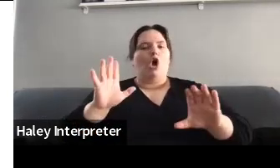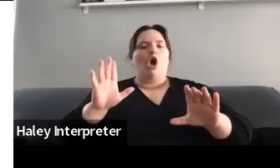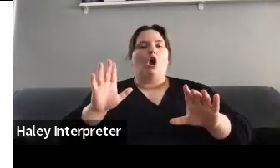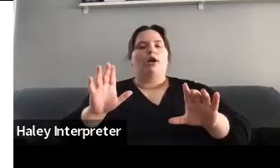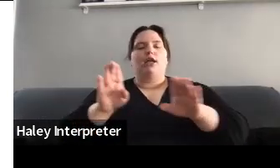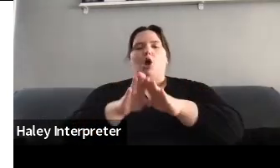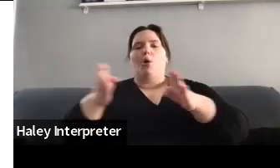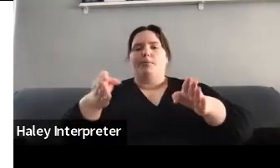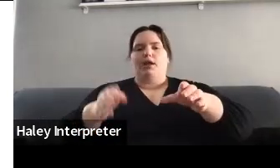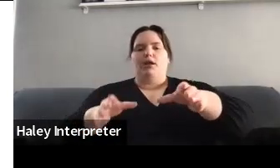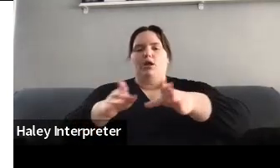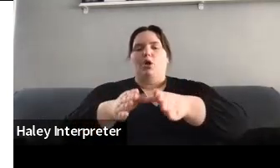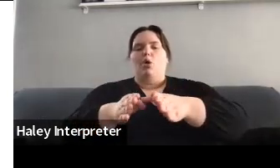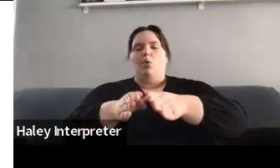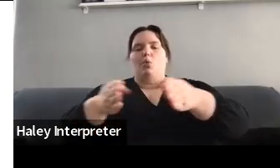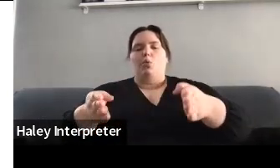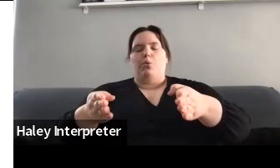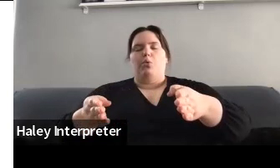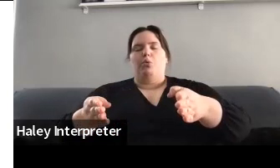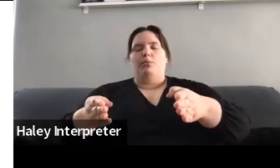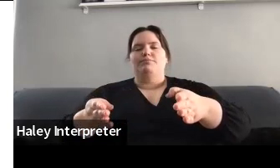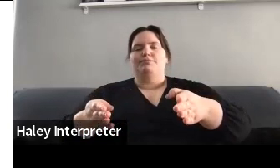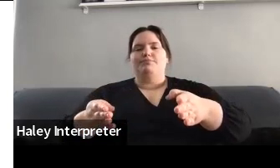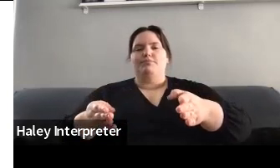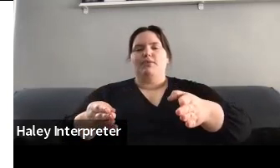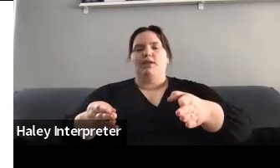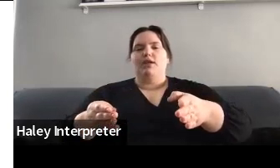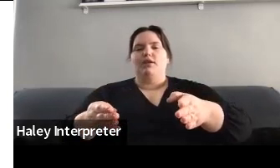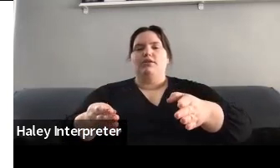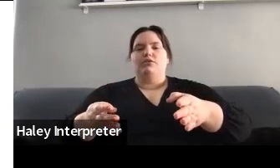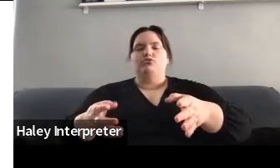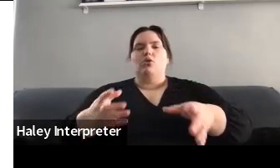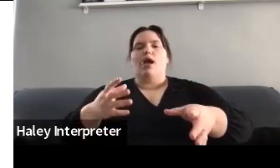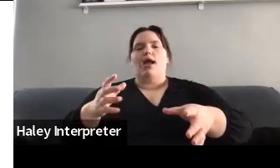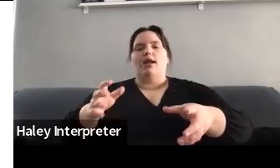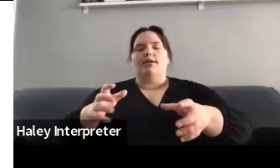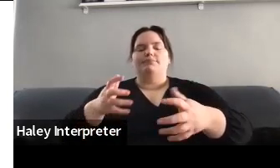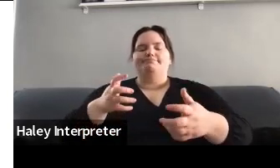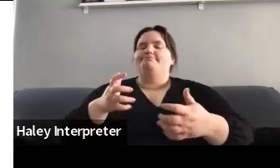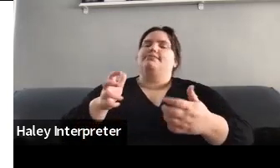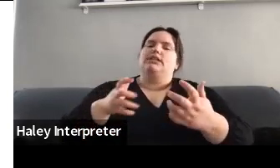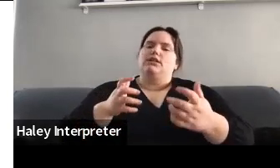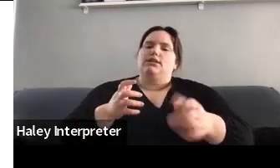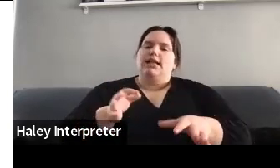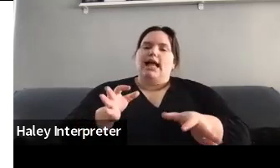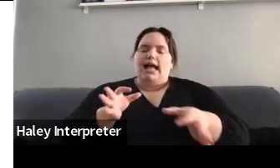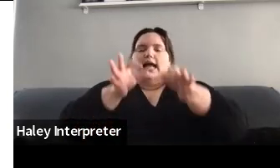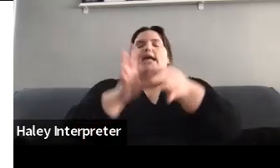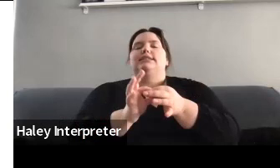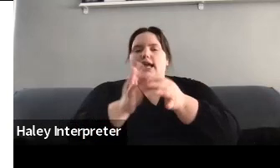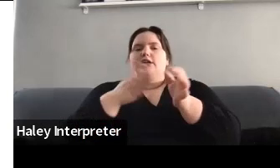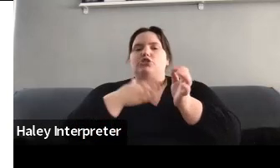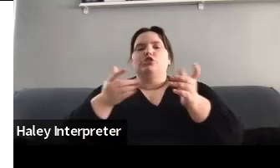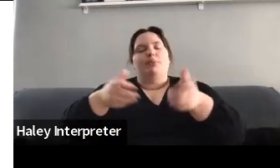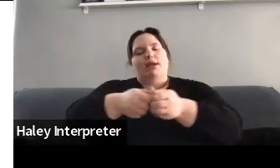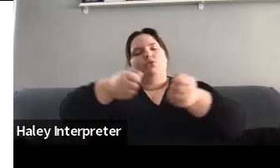the bag open. So I attach this to my pooper scooper. I approach from the side so I can kind